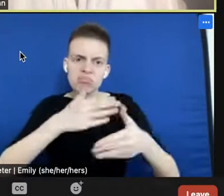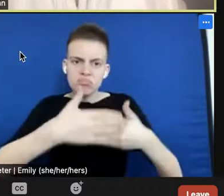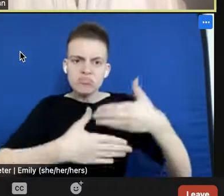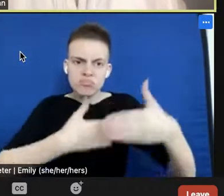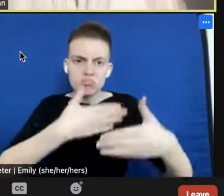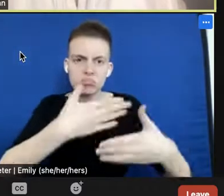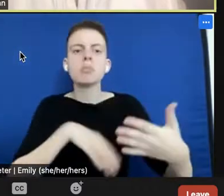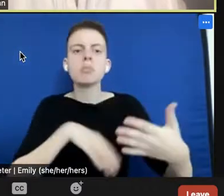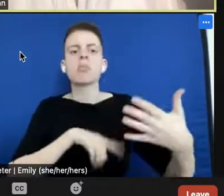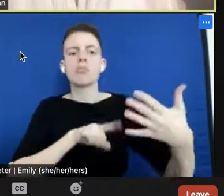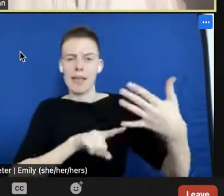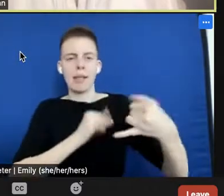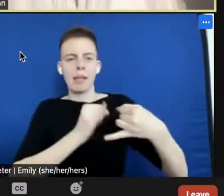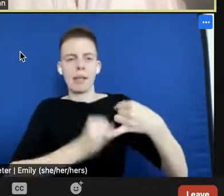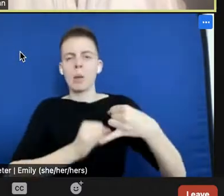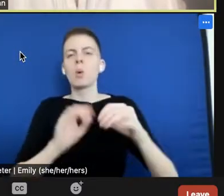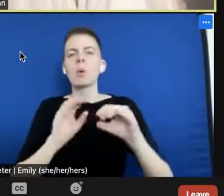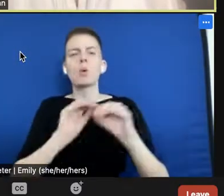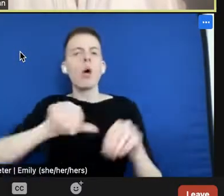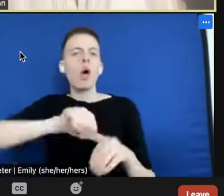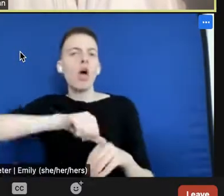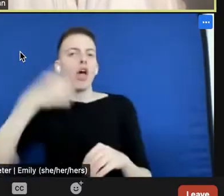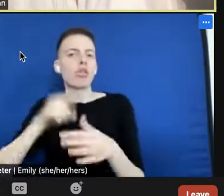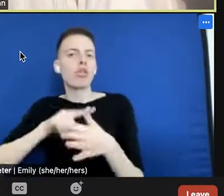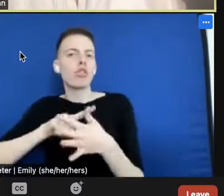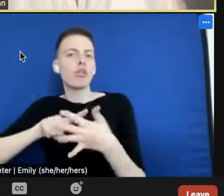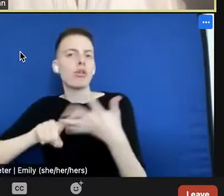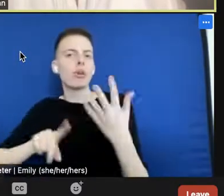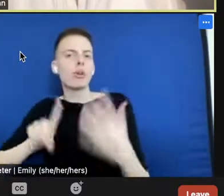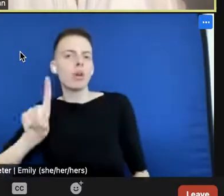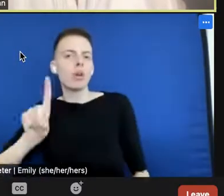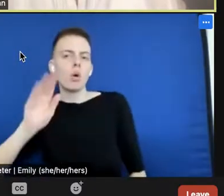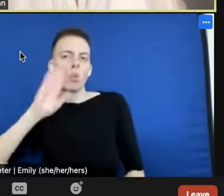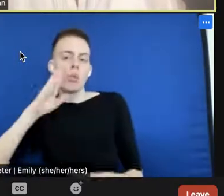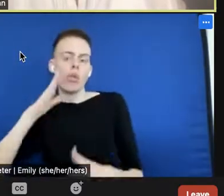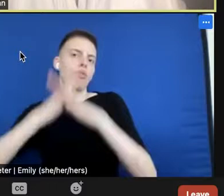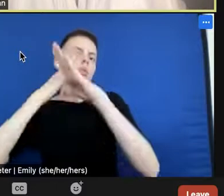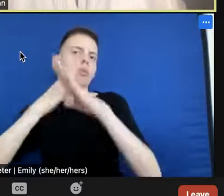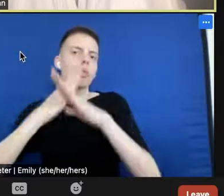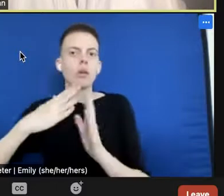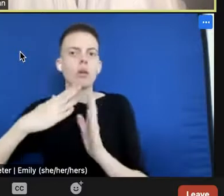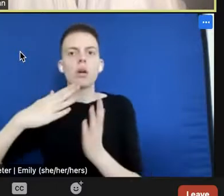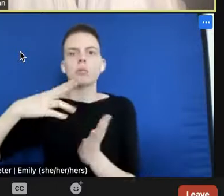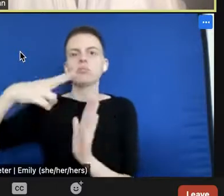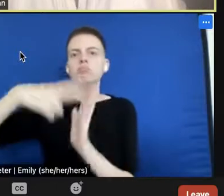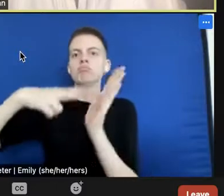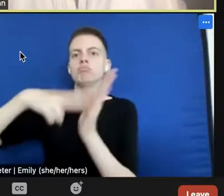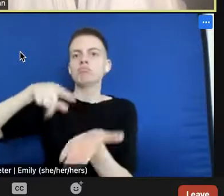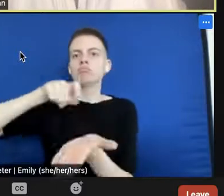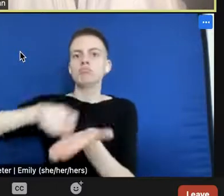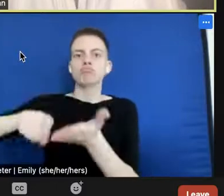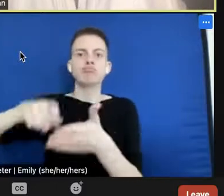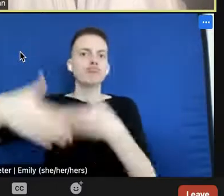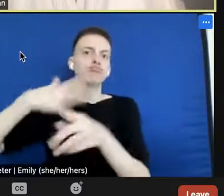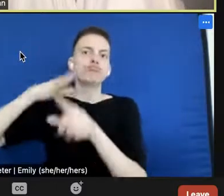additional disabilities that would interfere with progress in the conventional reading program. Those are print